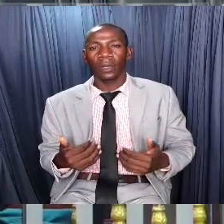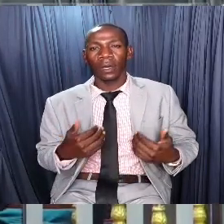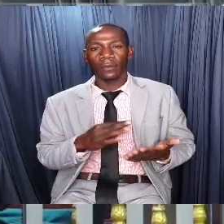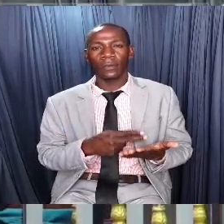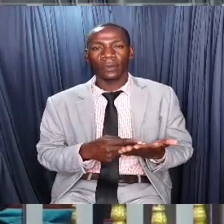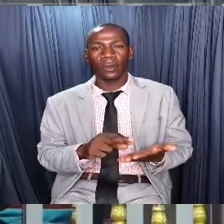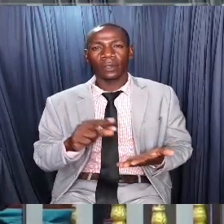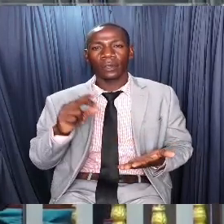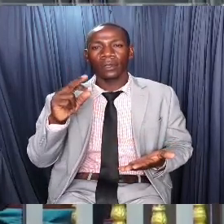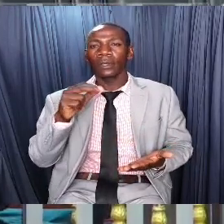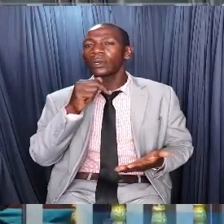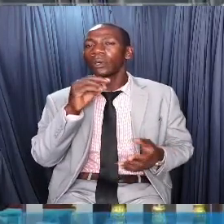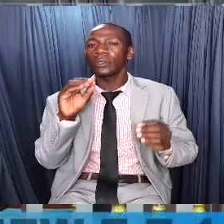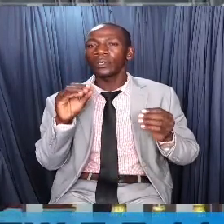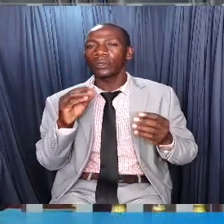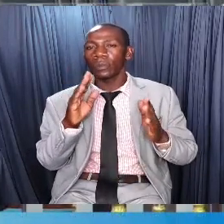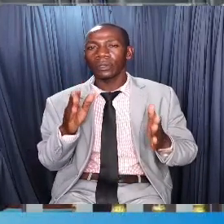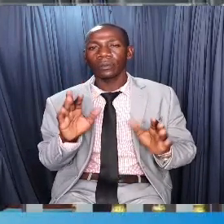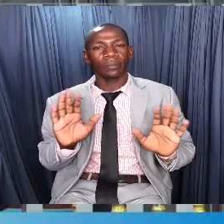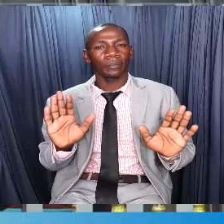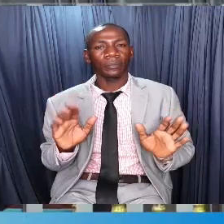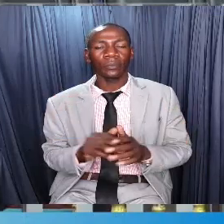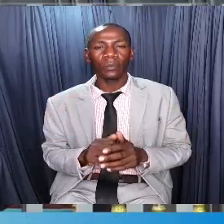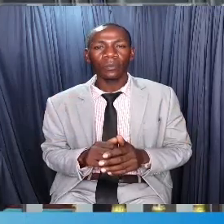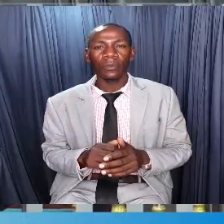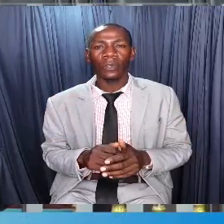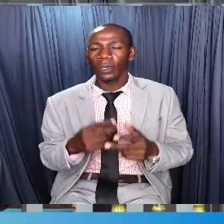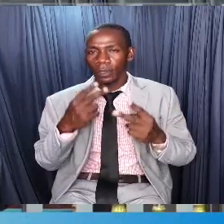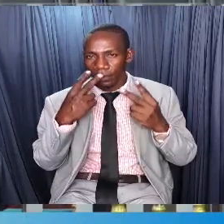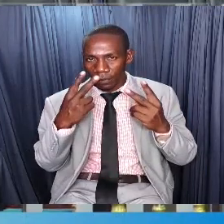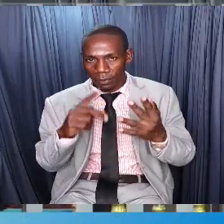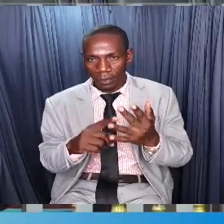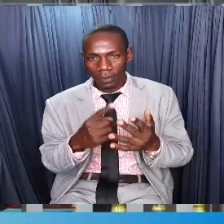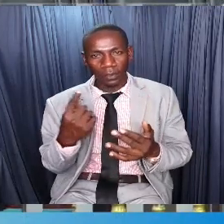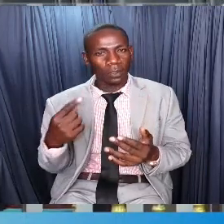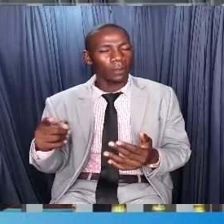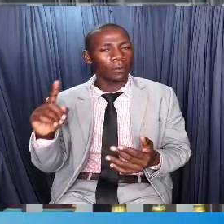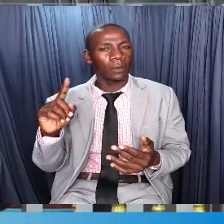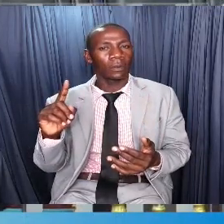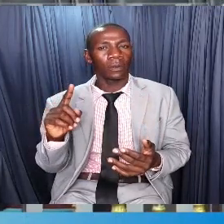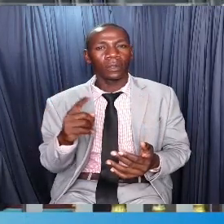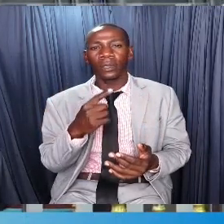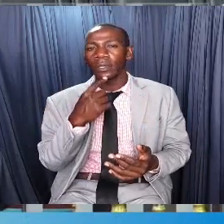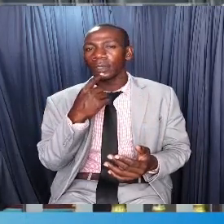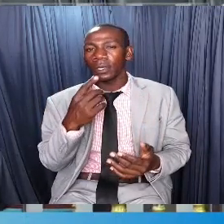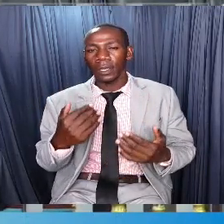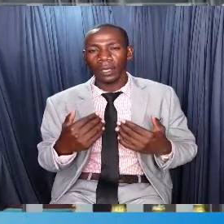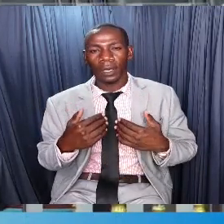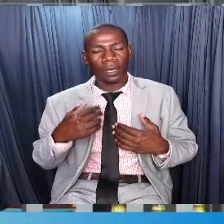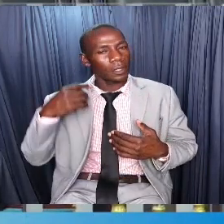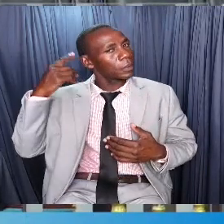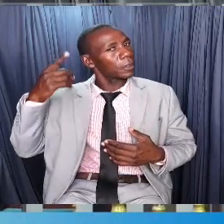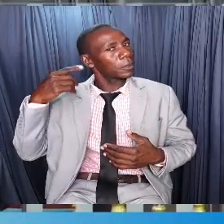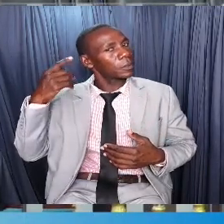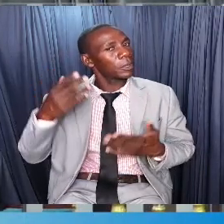and filled with the Holy Spirit, hakufundishwa na mtu. He was never taught by anybody. Alianza yeye mwenyewe. He started himself. Paka wakasema huyu ni mtu ana wazimu au nini?